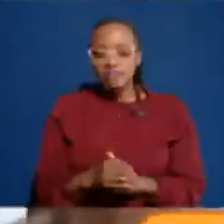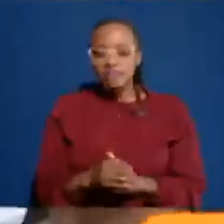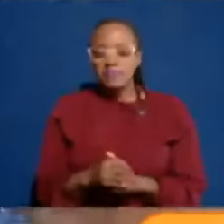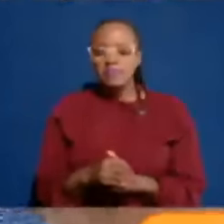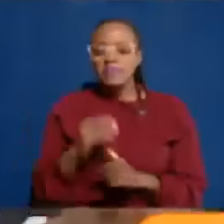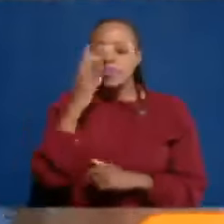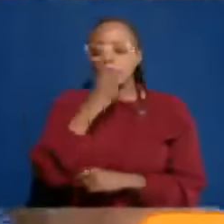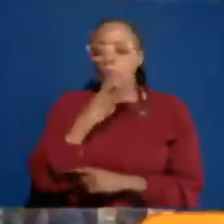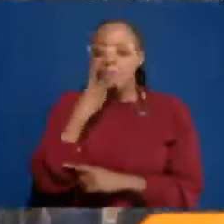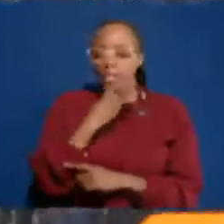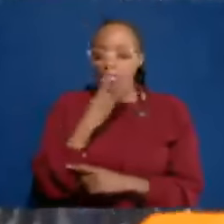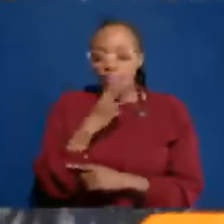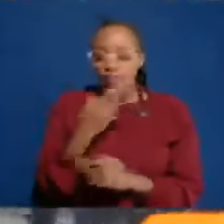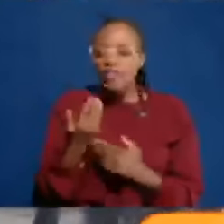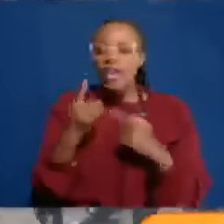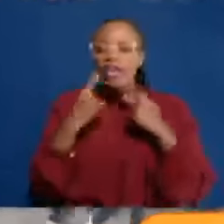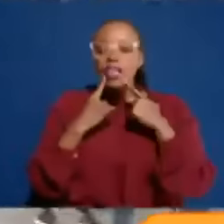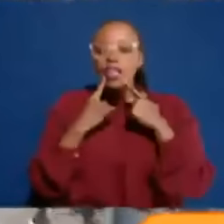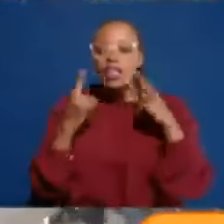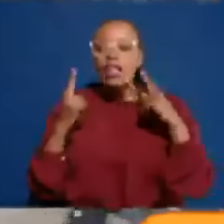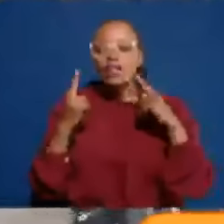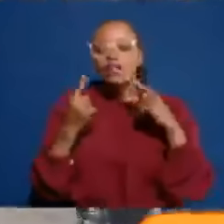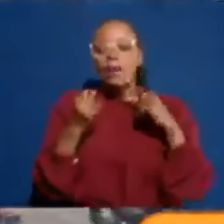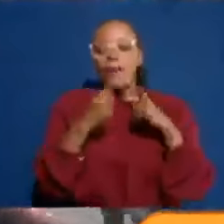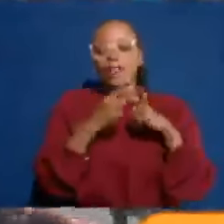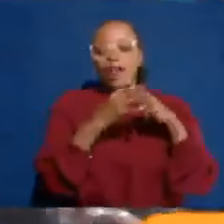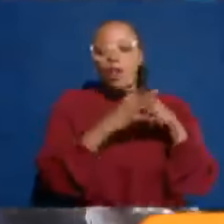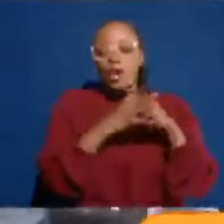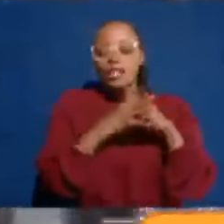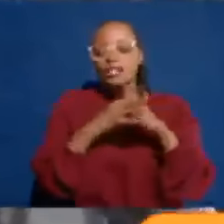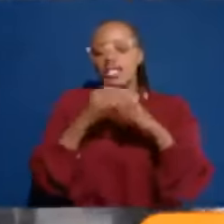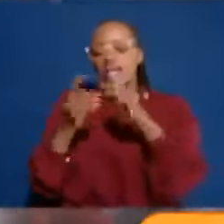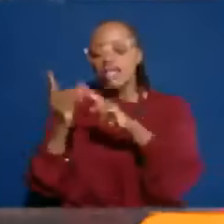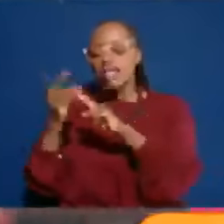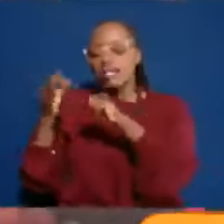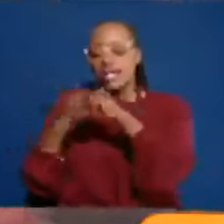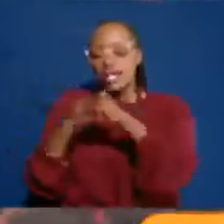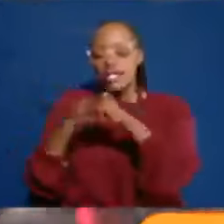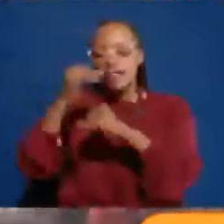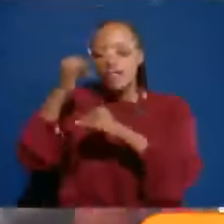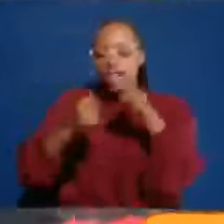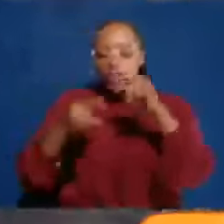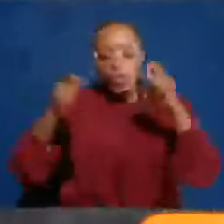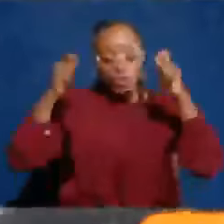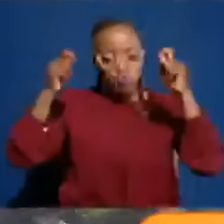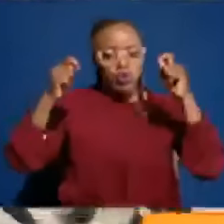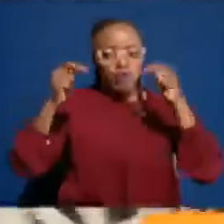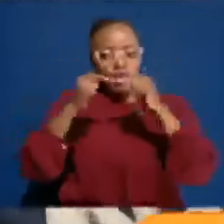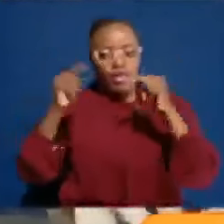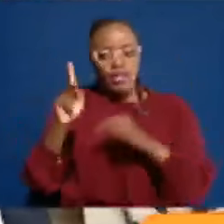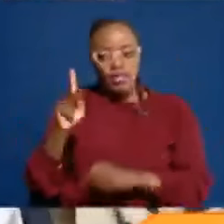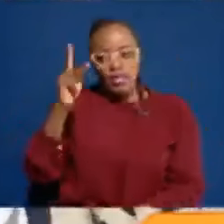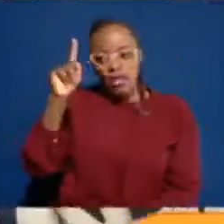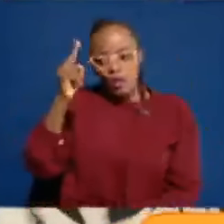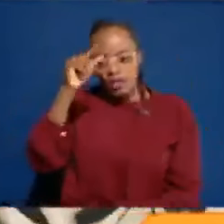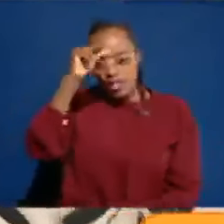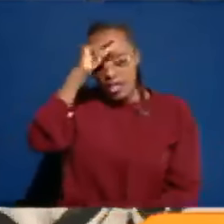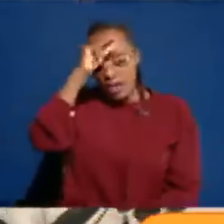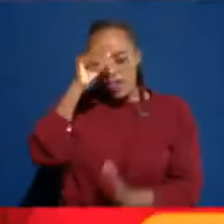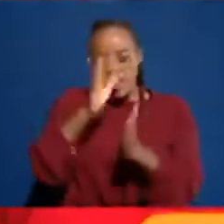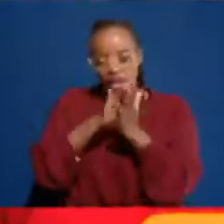On Wednesday, they openly declared the August 8th protest will be the culmination and final demonstration against the Kenya Kwanza government and